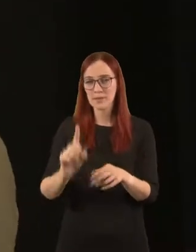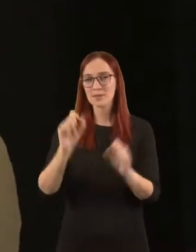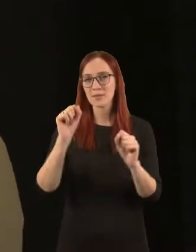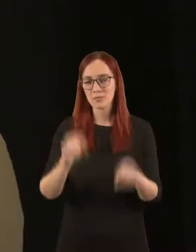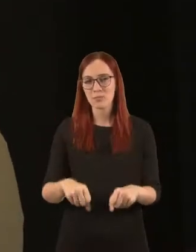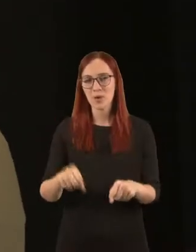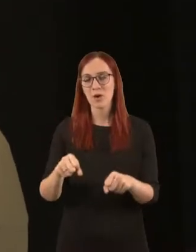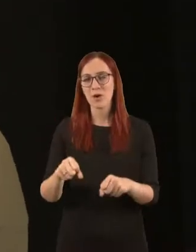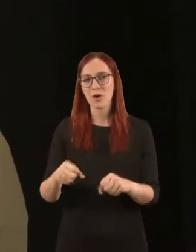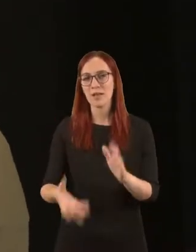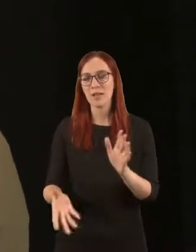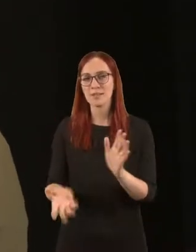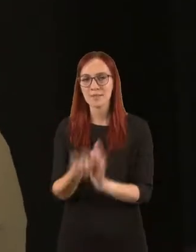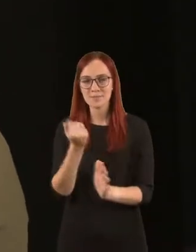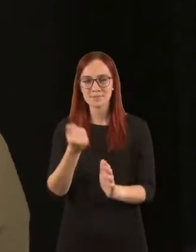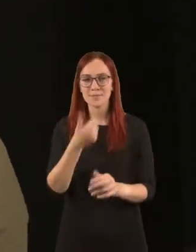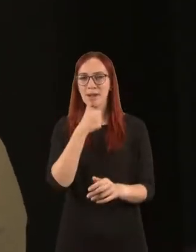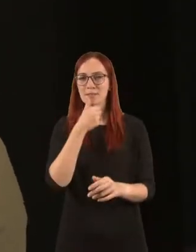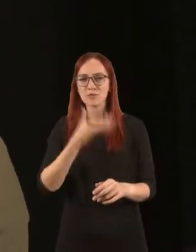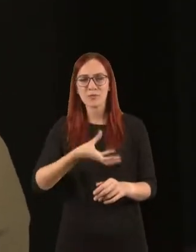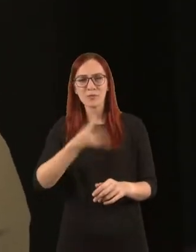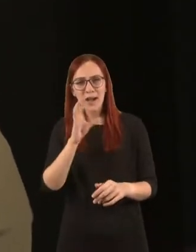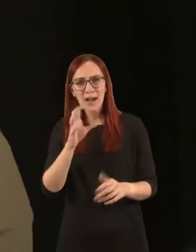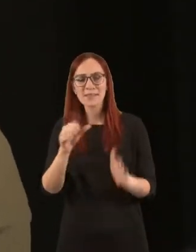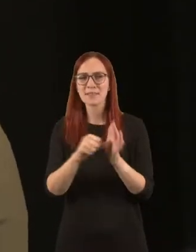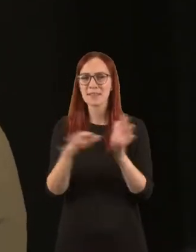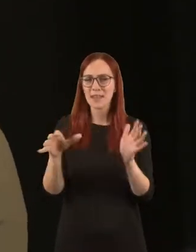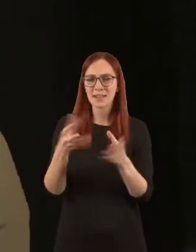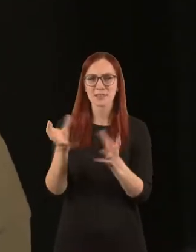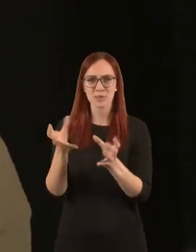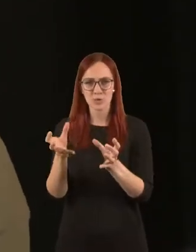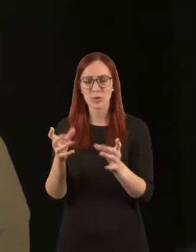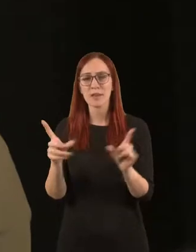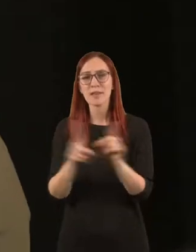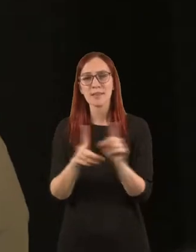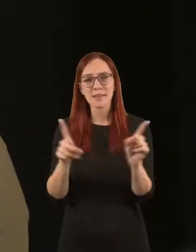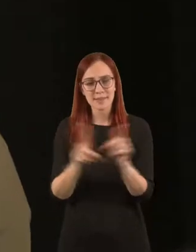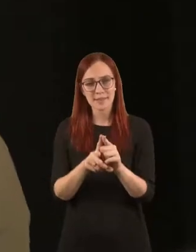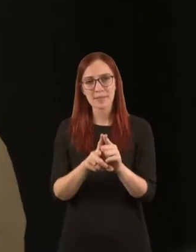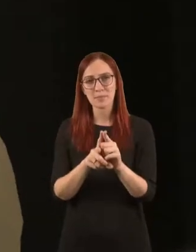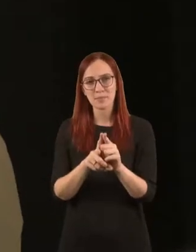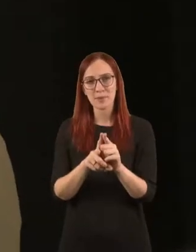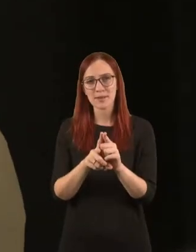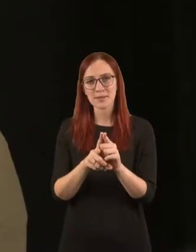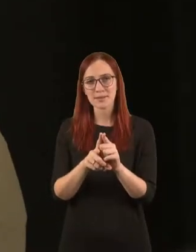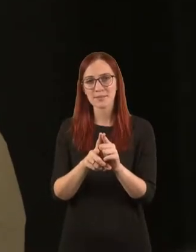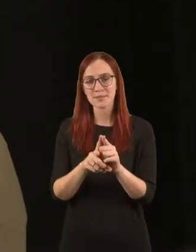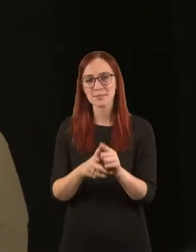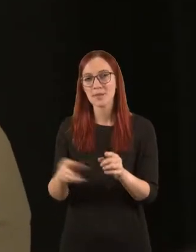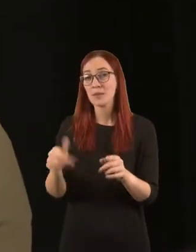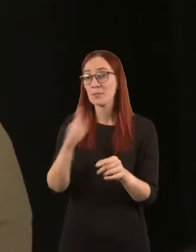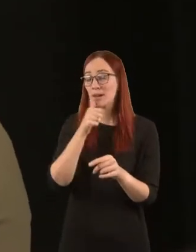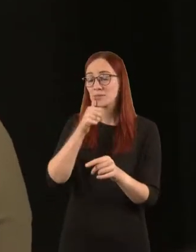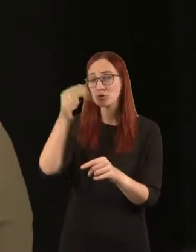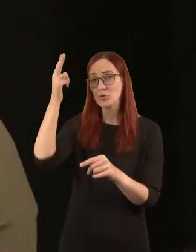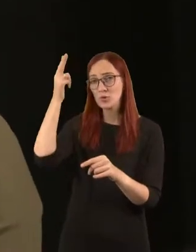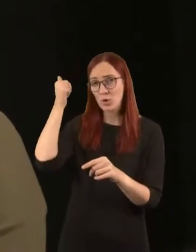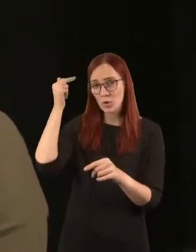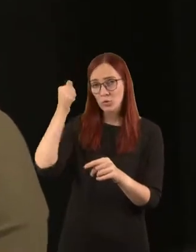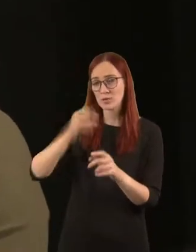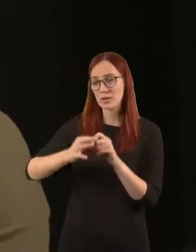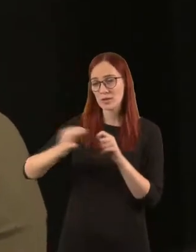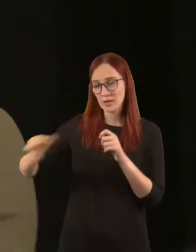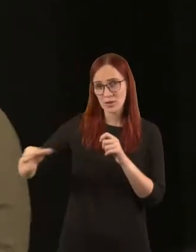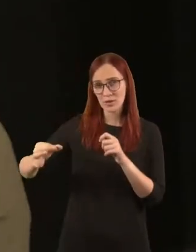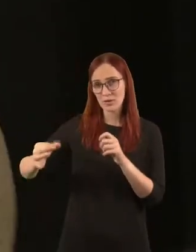in the development of infrastructure, so that people, by paying these infrastructure tax, know that they